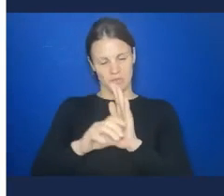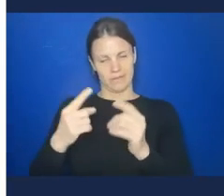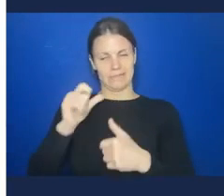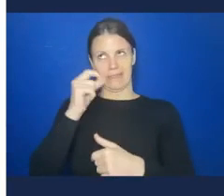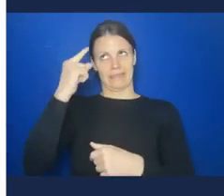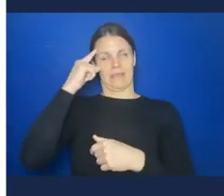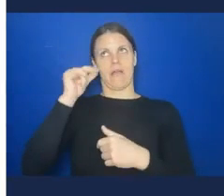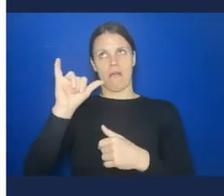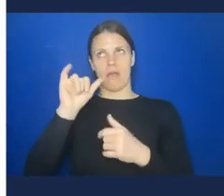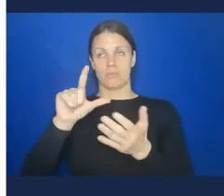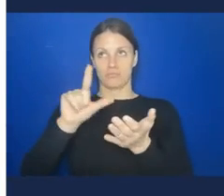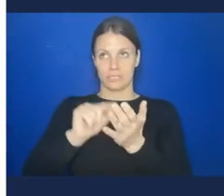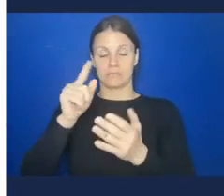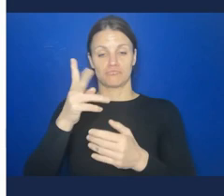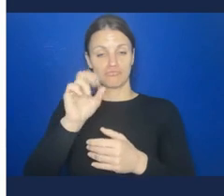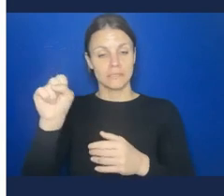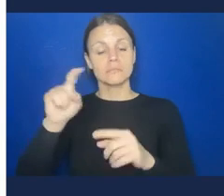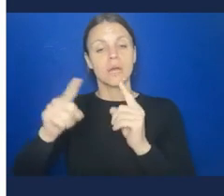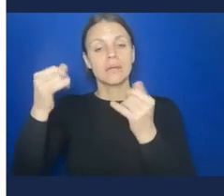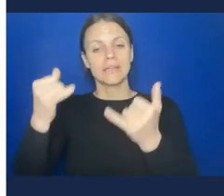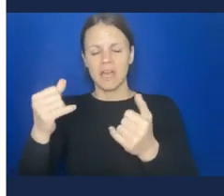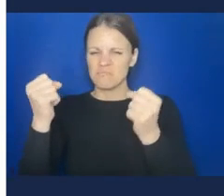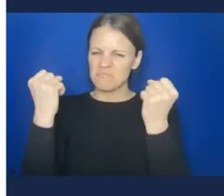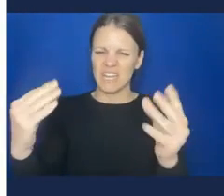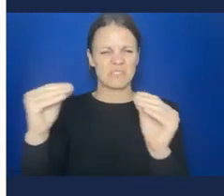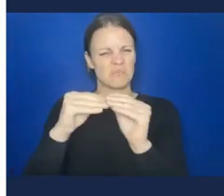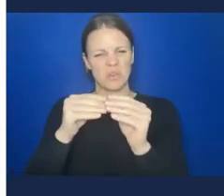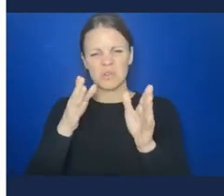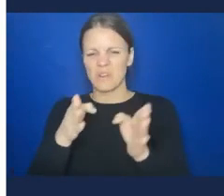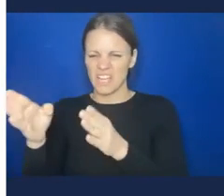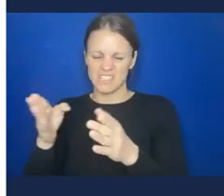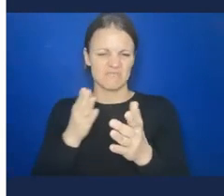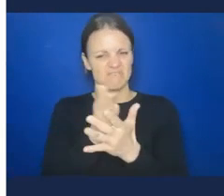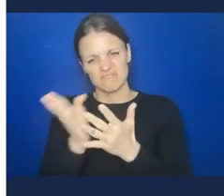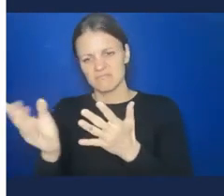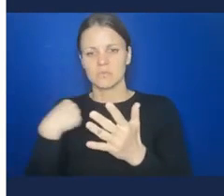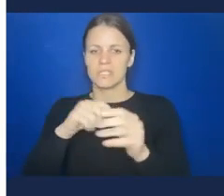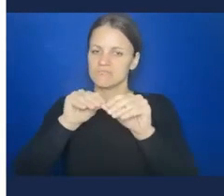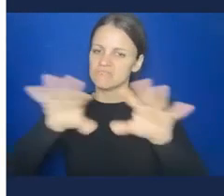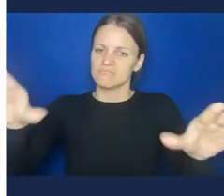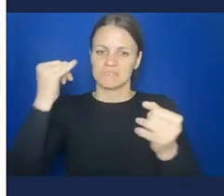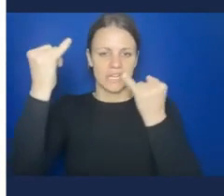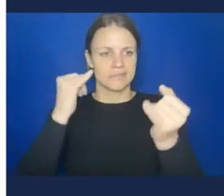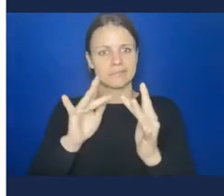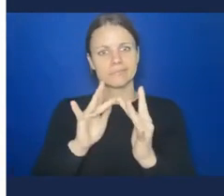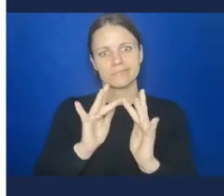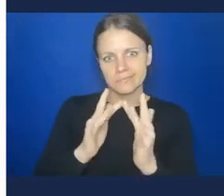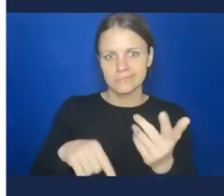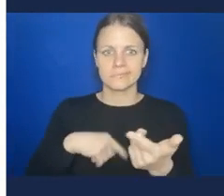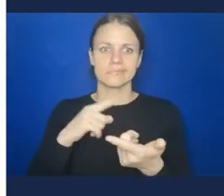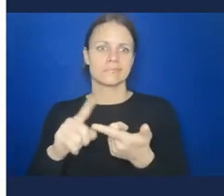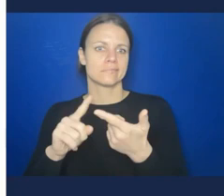now there are all sorts of other means by which we can disseminate ideas electronically, online, or through traditional